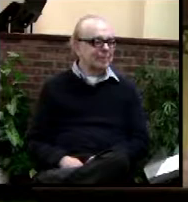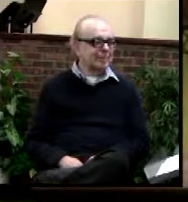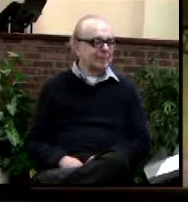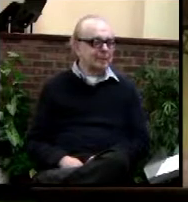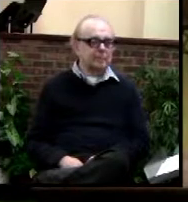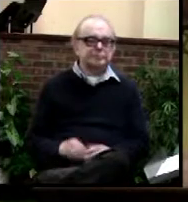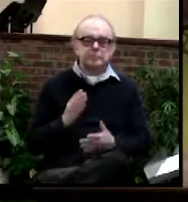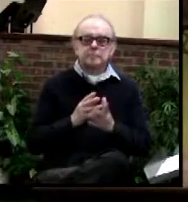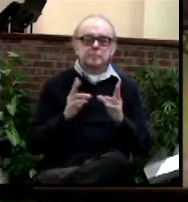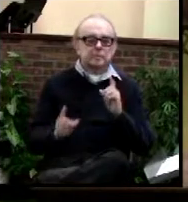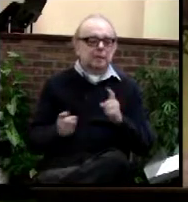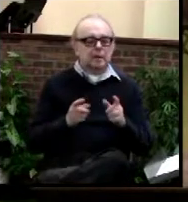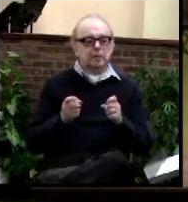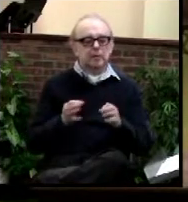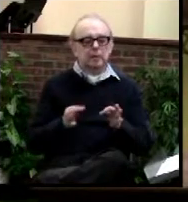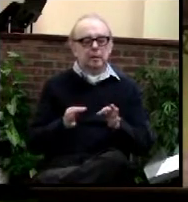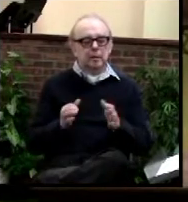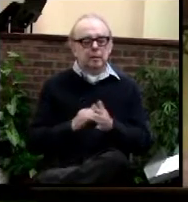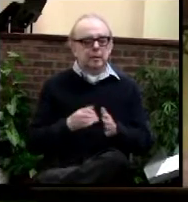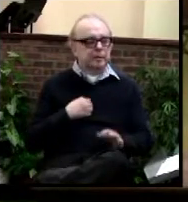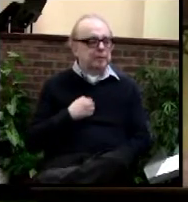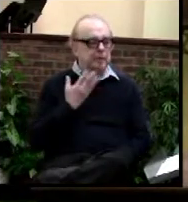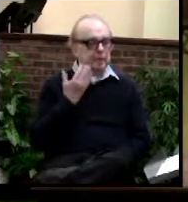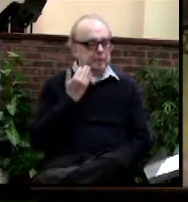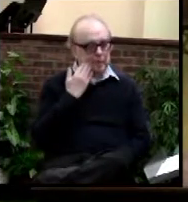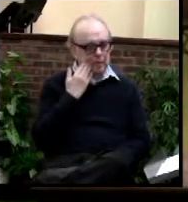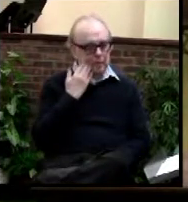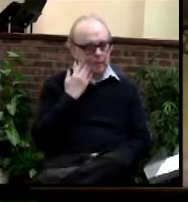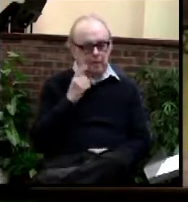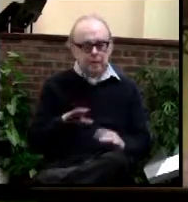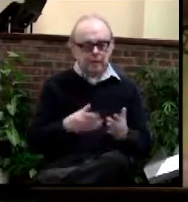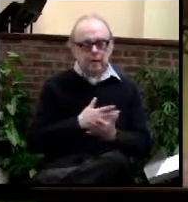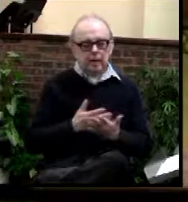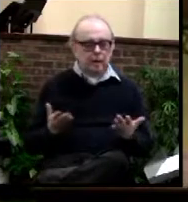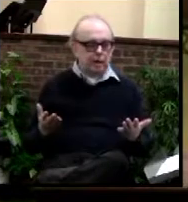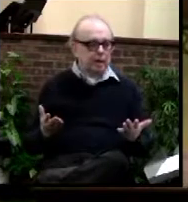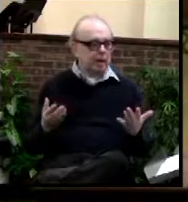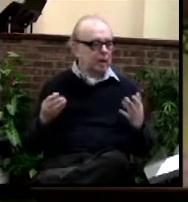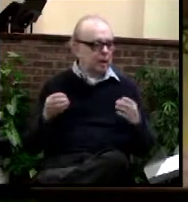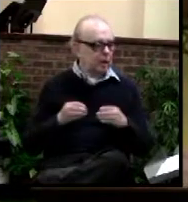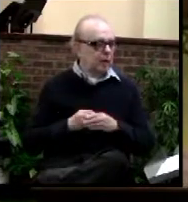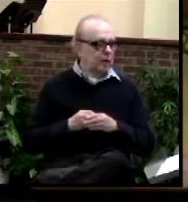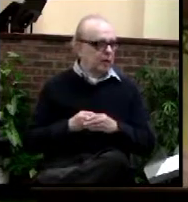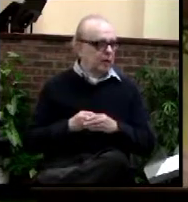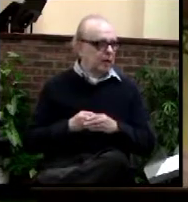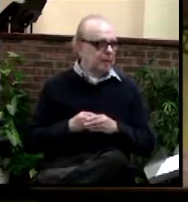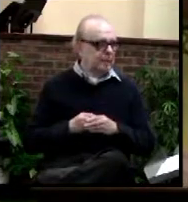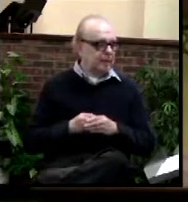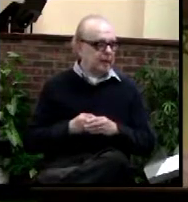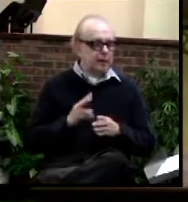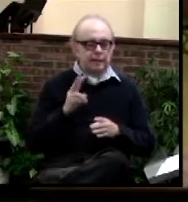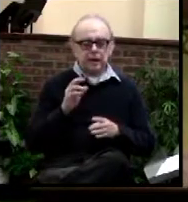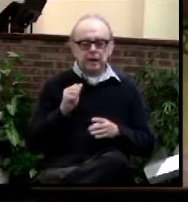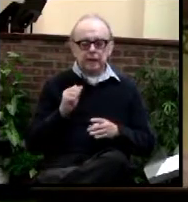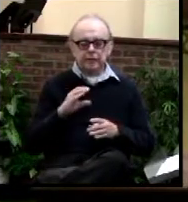If somebody can explain that to me, I would like to know that. You can't do everything in a vacuum, okay?